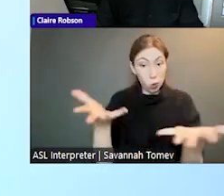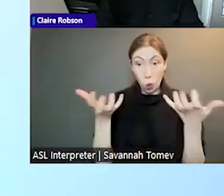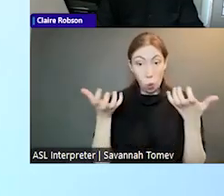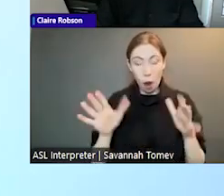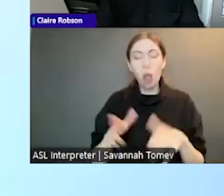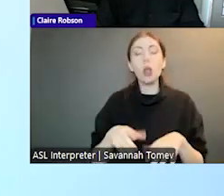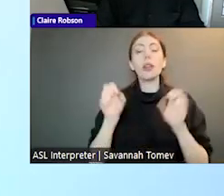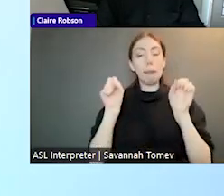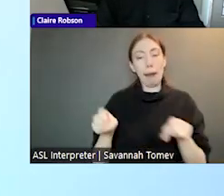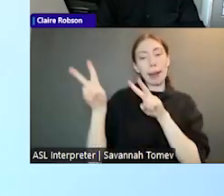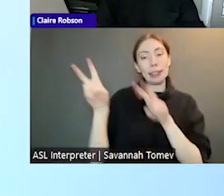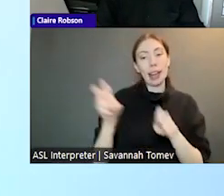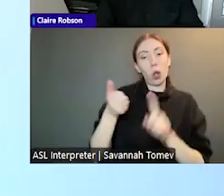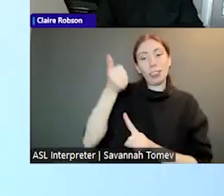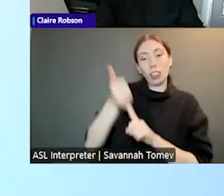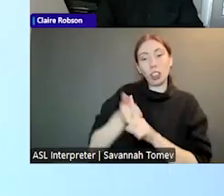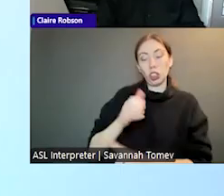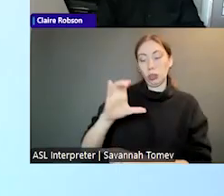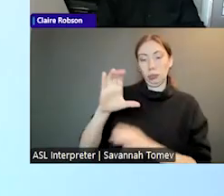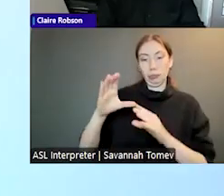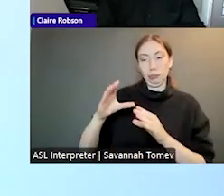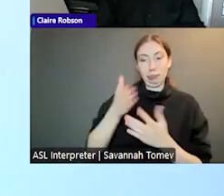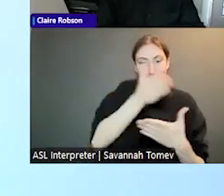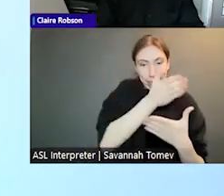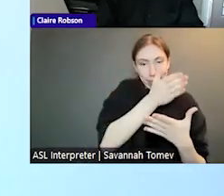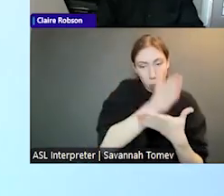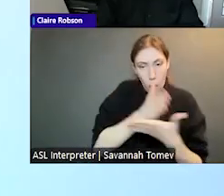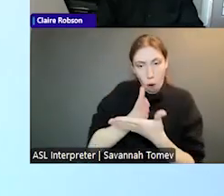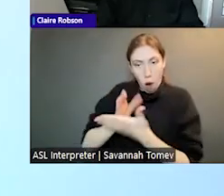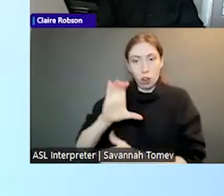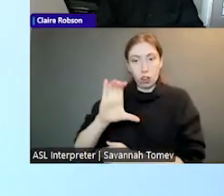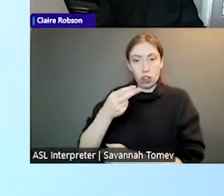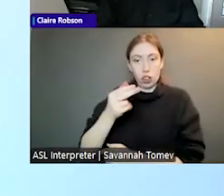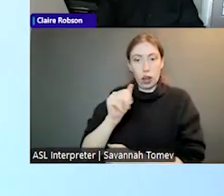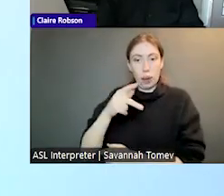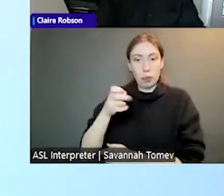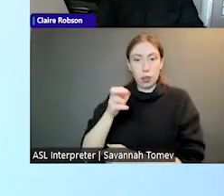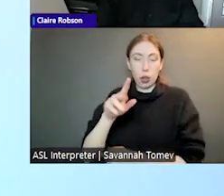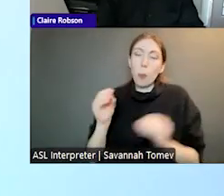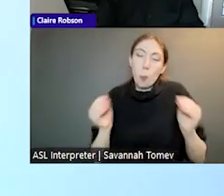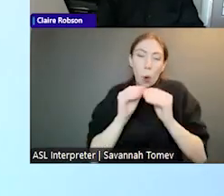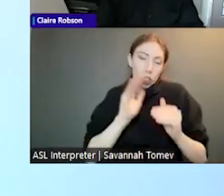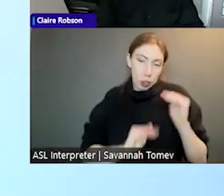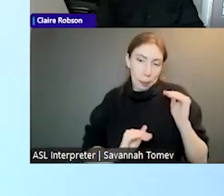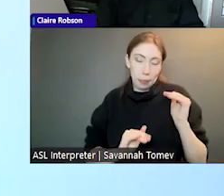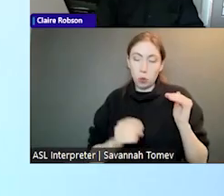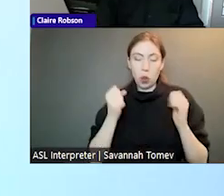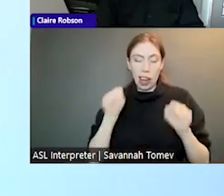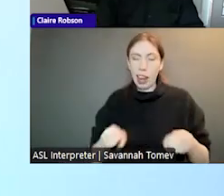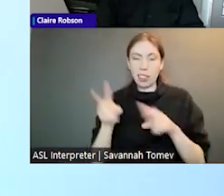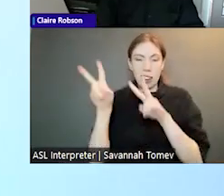it. You can download any of the narratives or the methodology or the lit review or